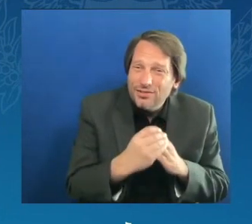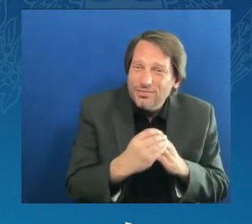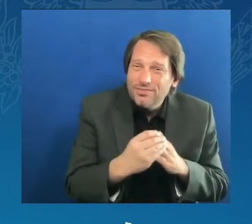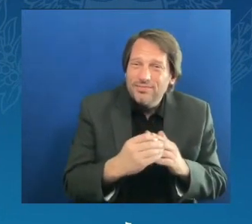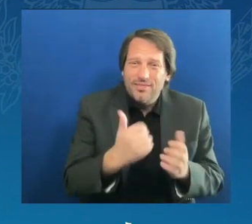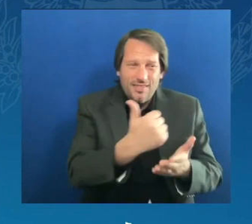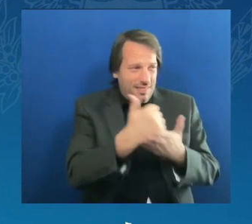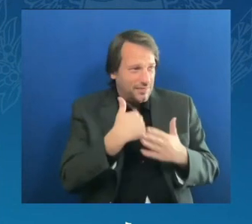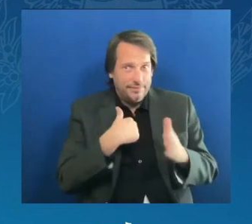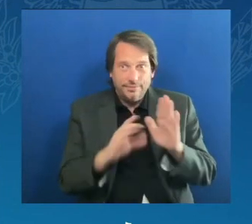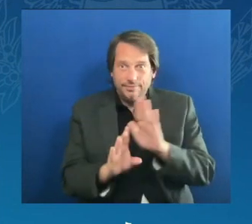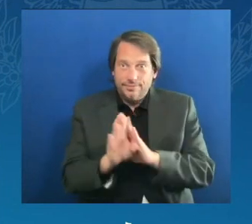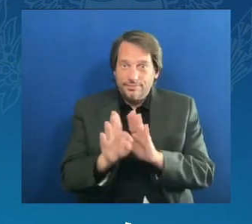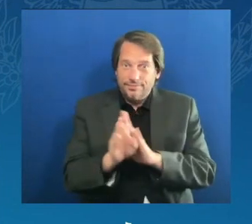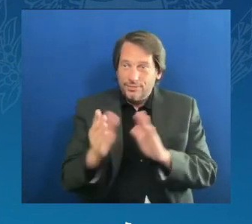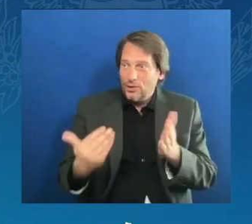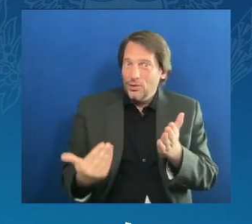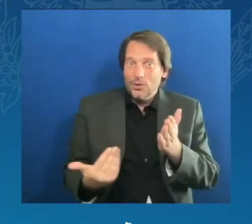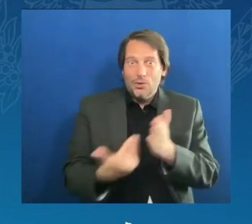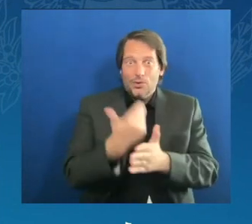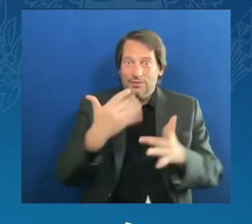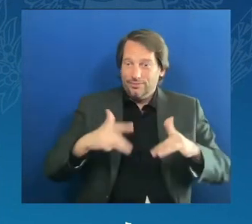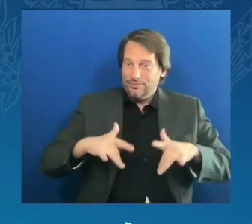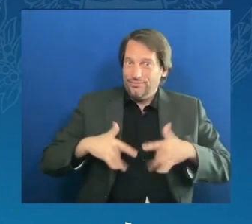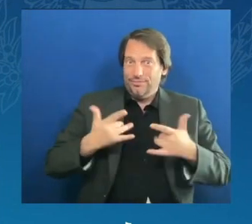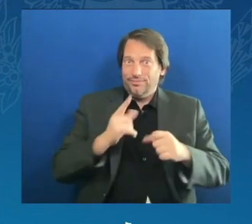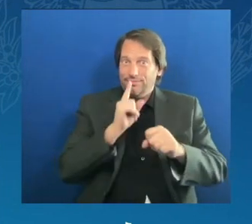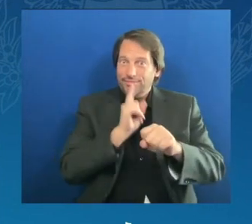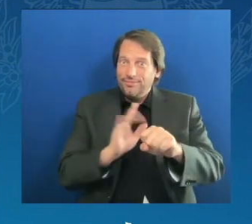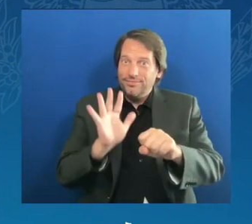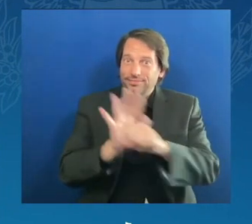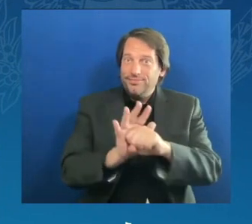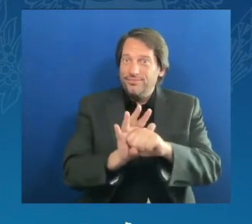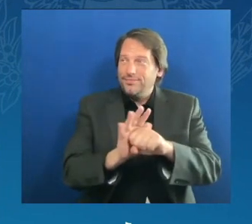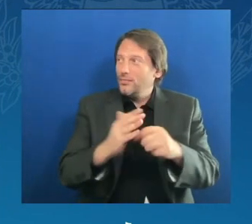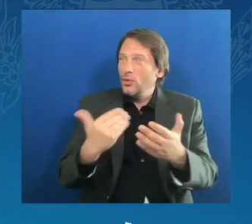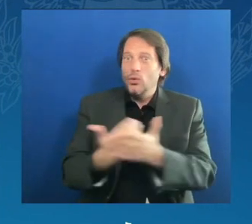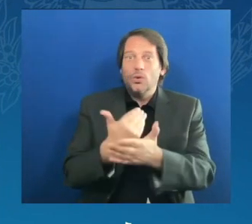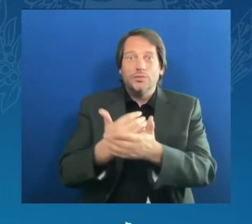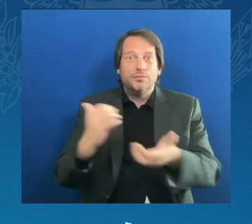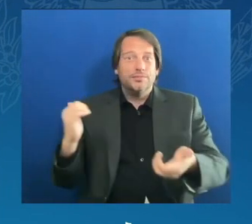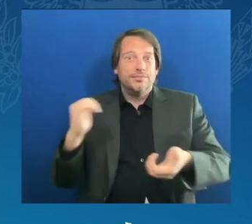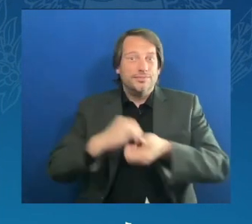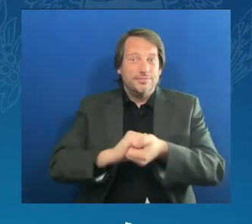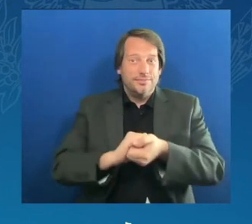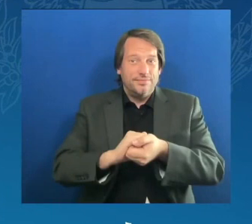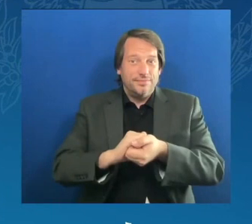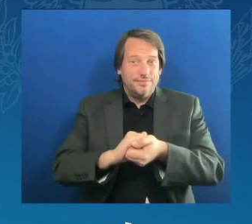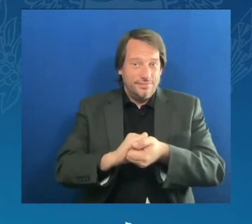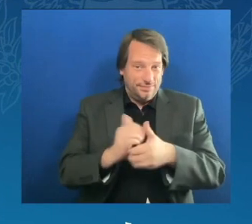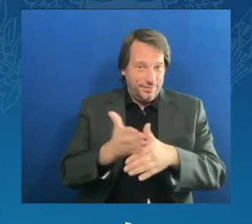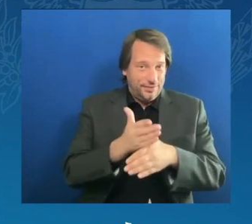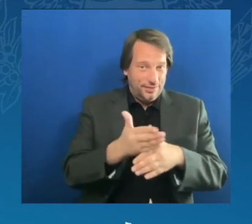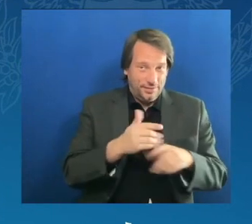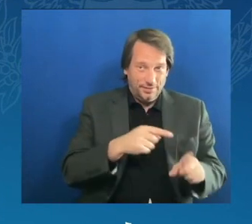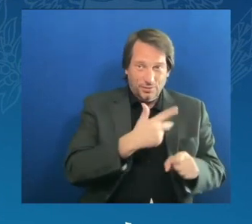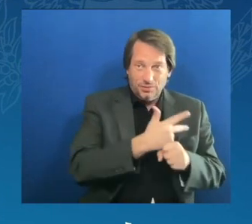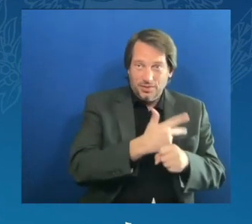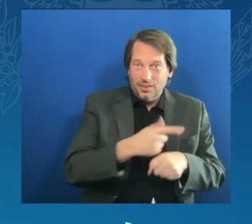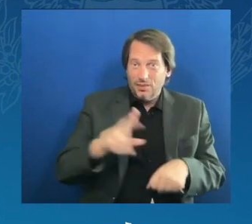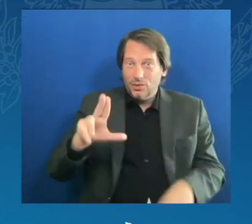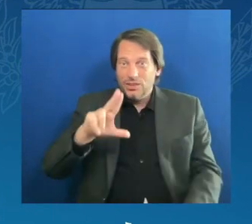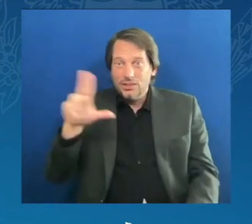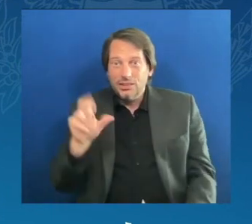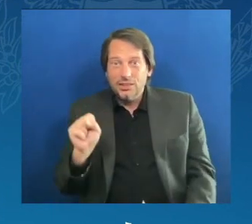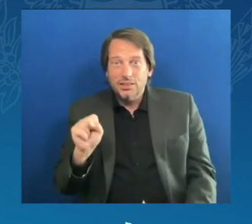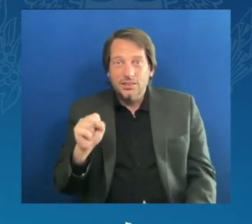new partnership between Guatemala and the United States. I view this as a historic moment in relations between our two countries, which